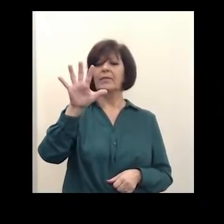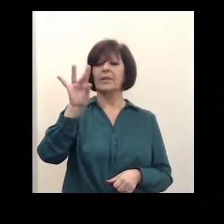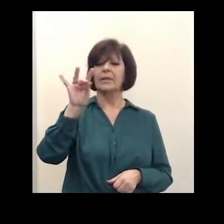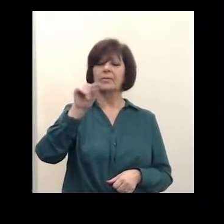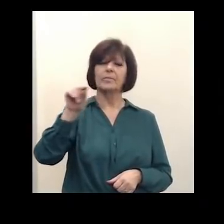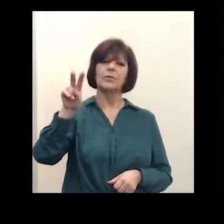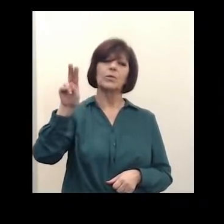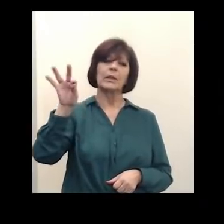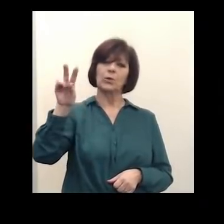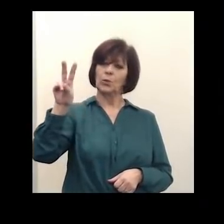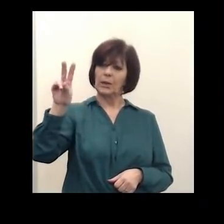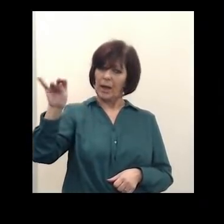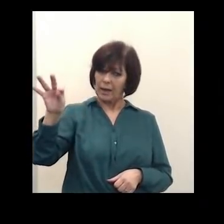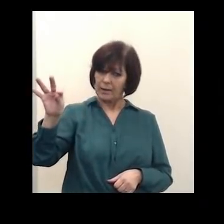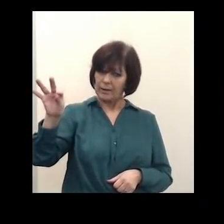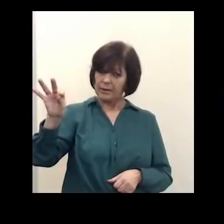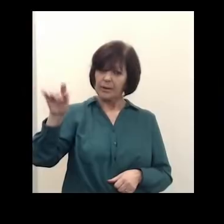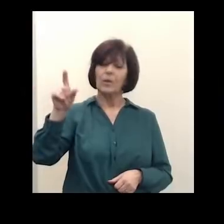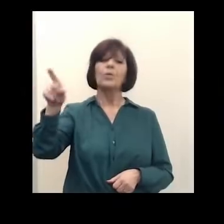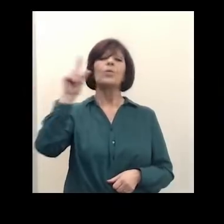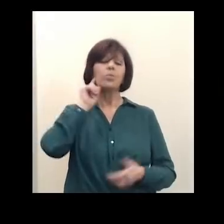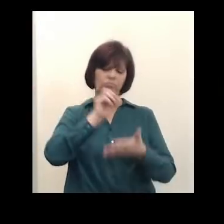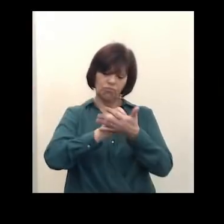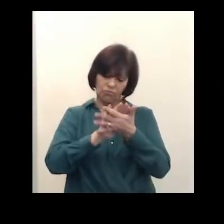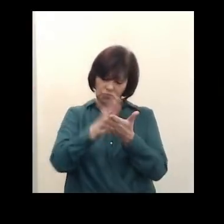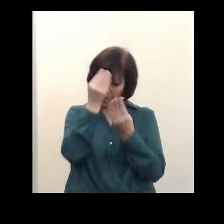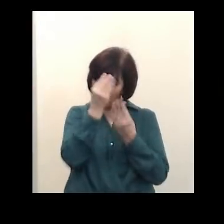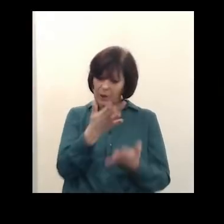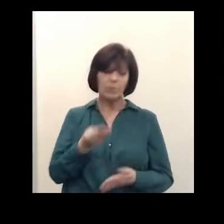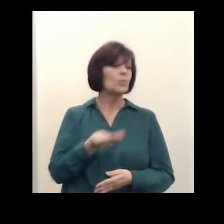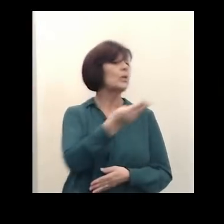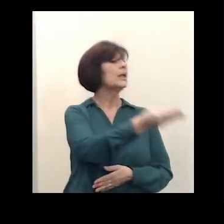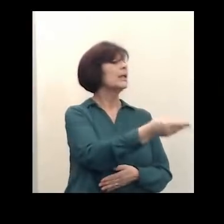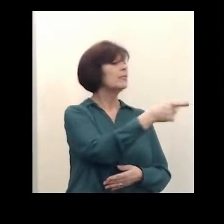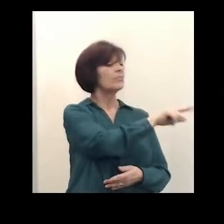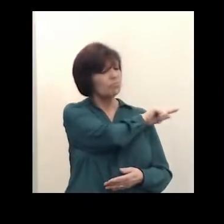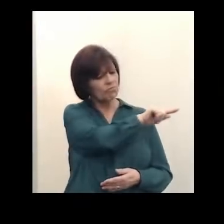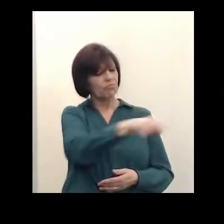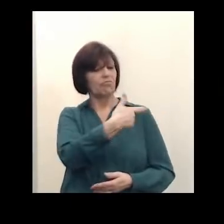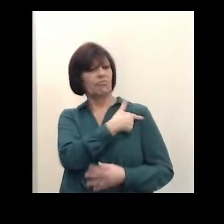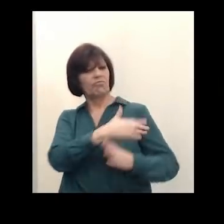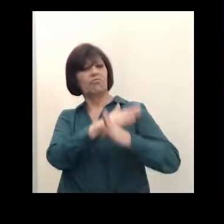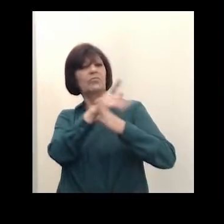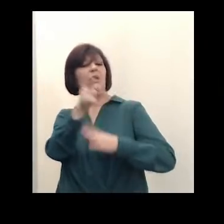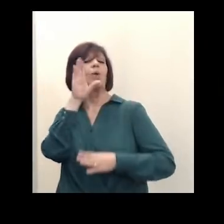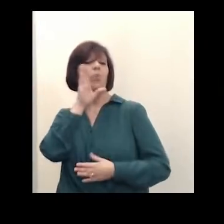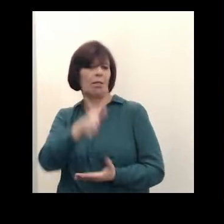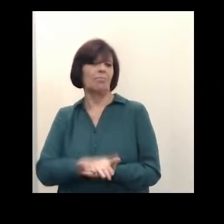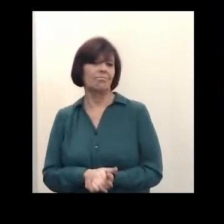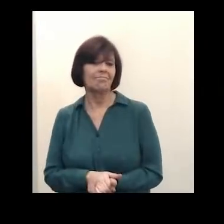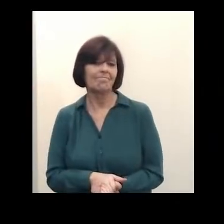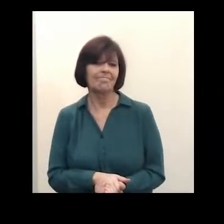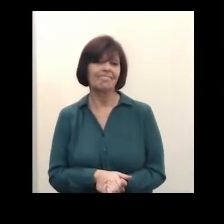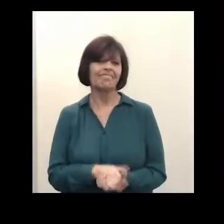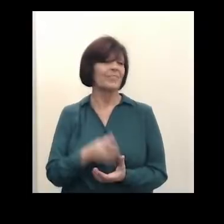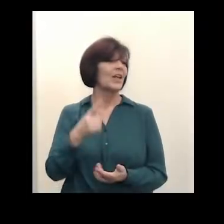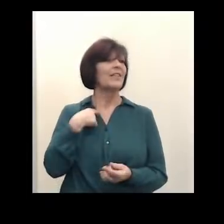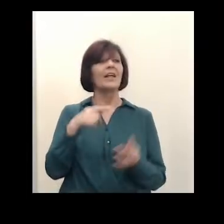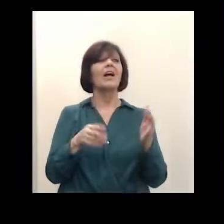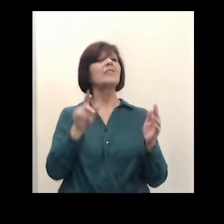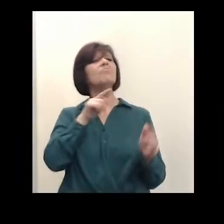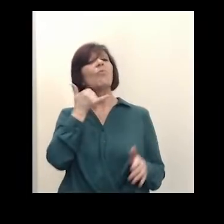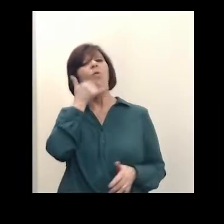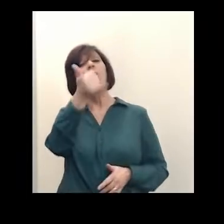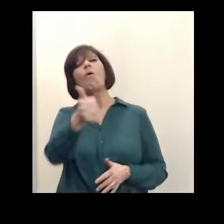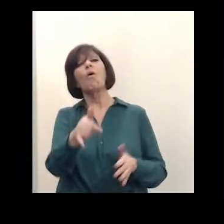716-858-2929. We'll take in your information, we'll give it to Buffalo Home Care, and then they will contact you to find out when is the best time to come to